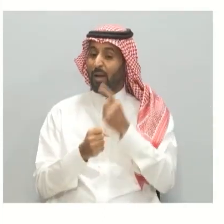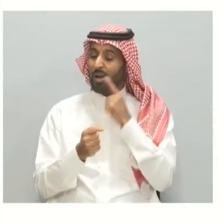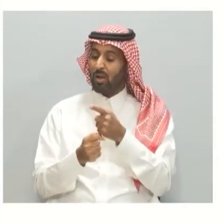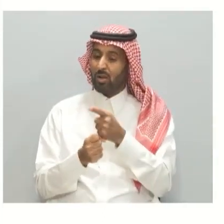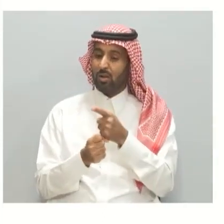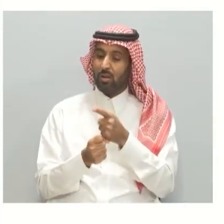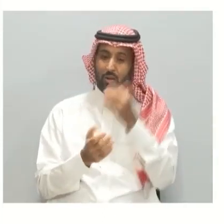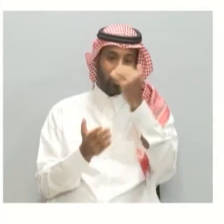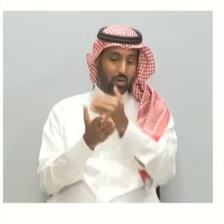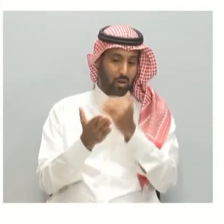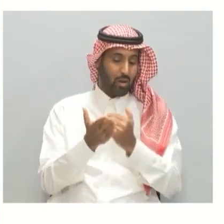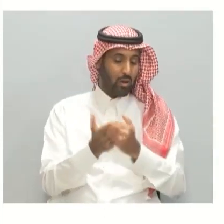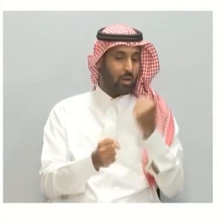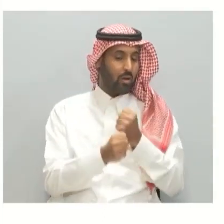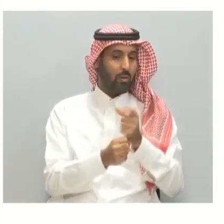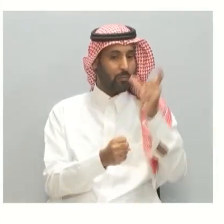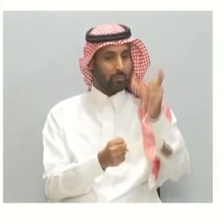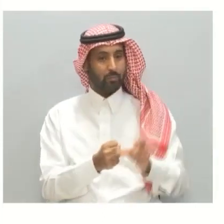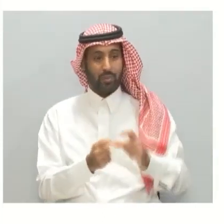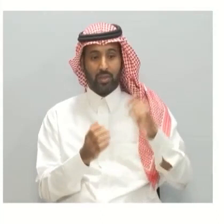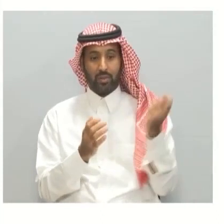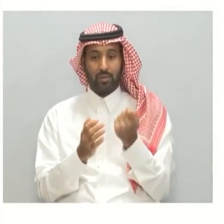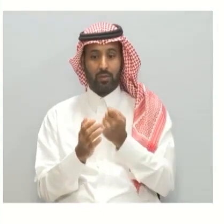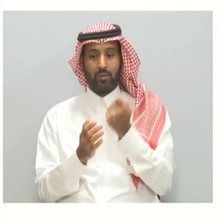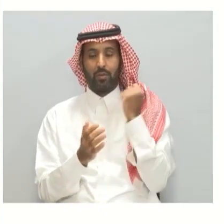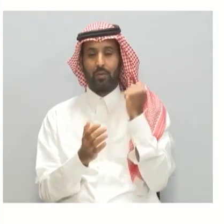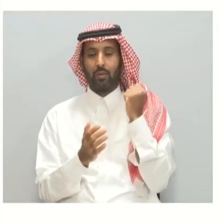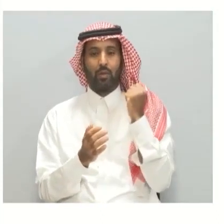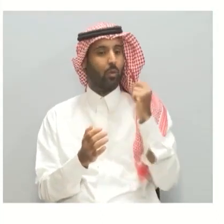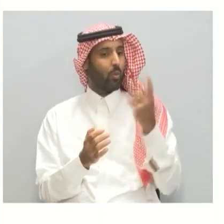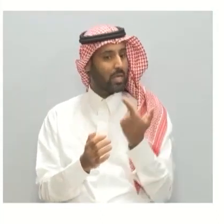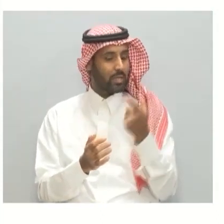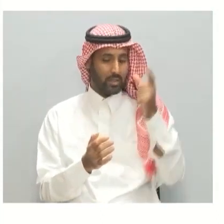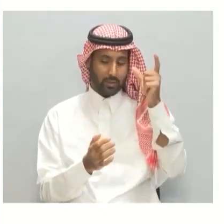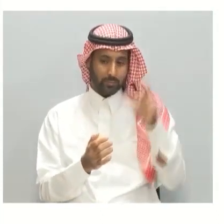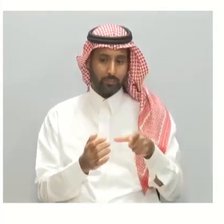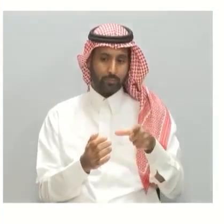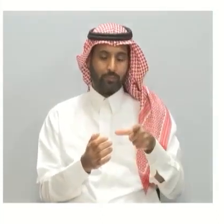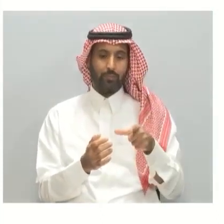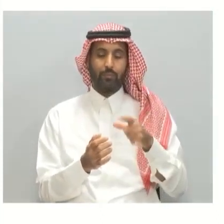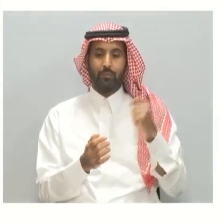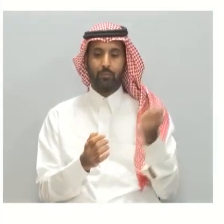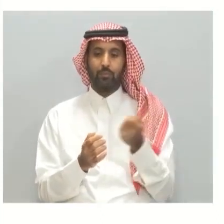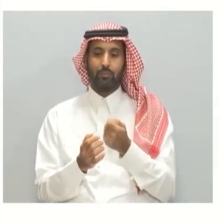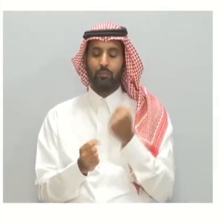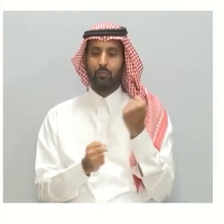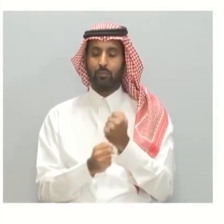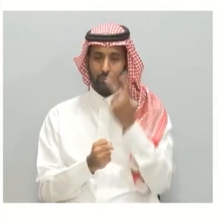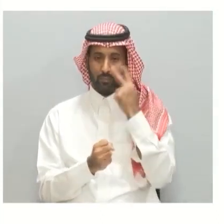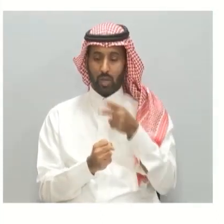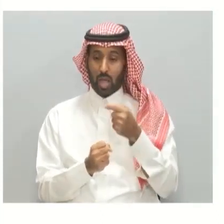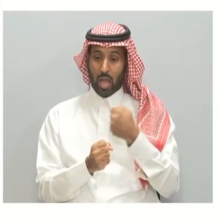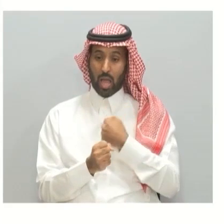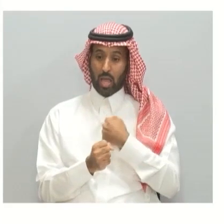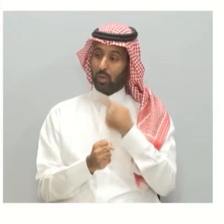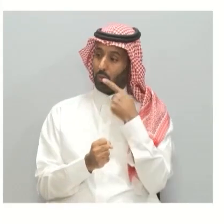each paragraph. Again, write each person. Write which person is used in each paragraph. I, you,